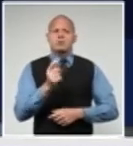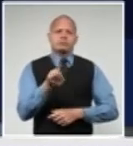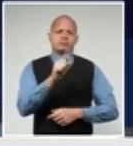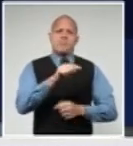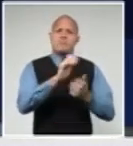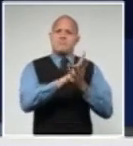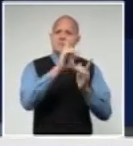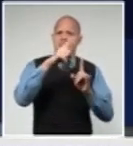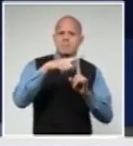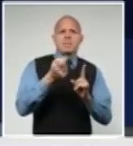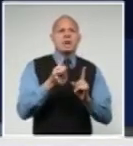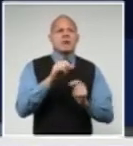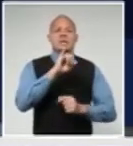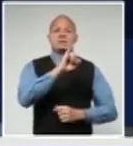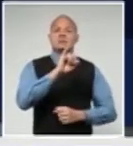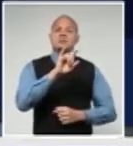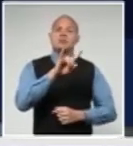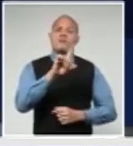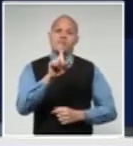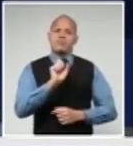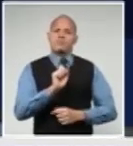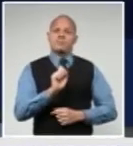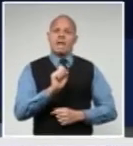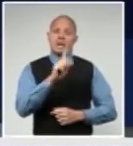274, Ciego de Ávila